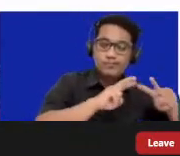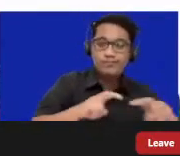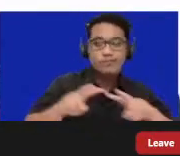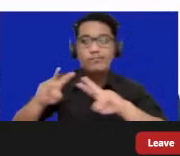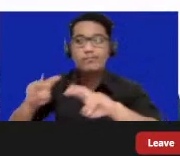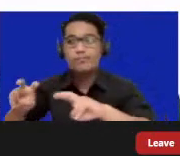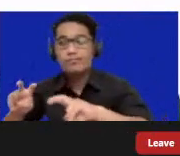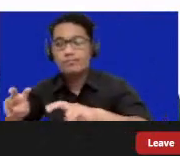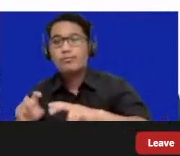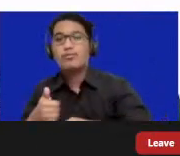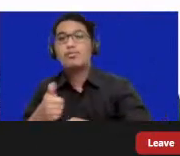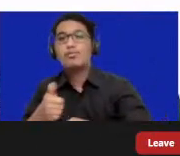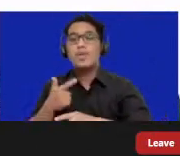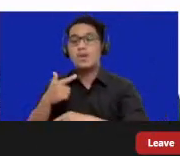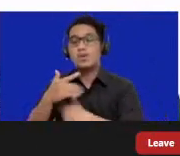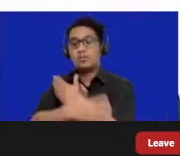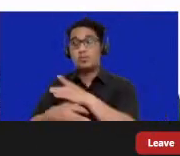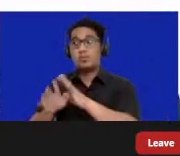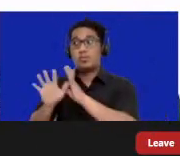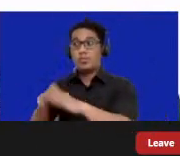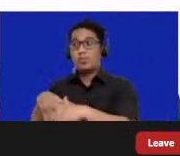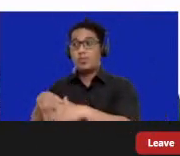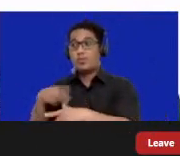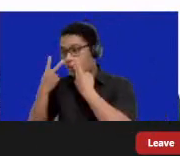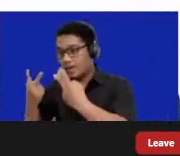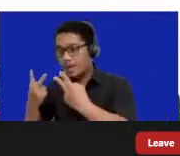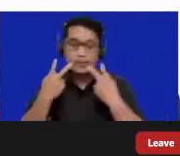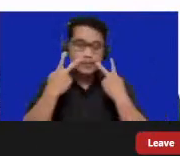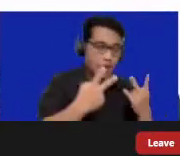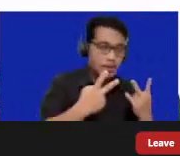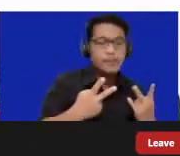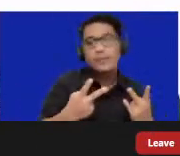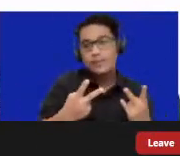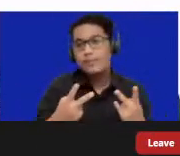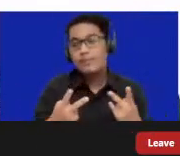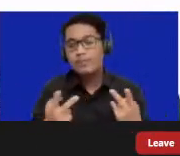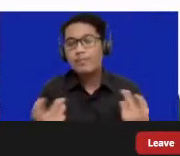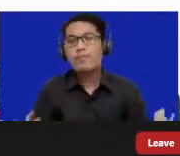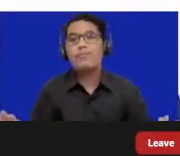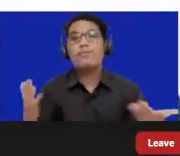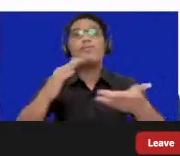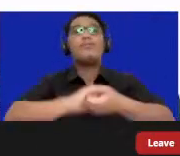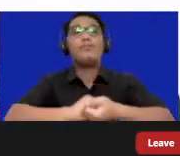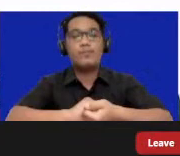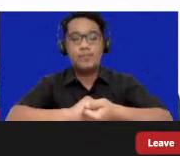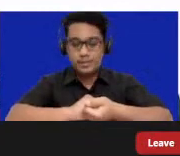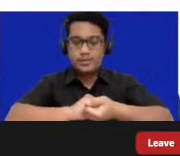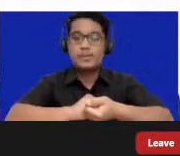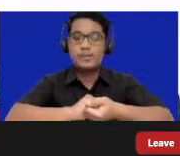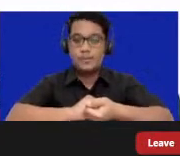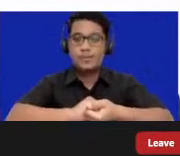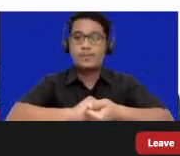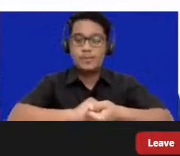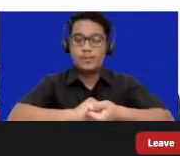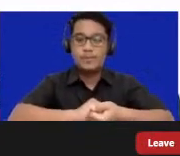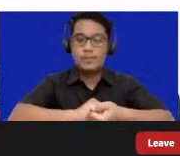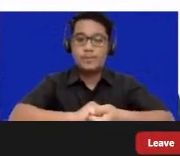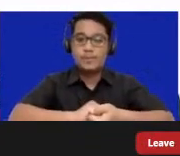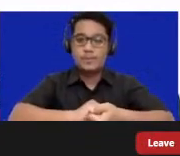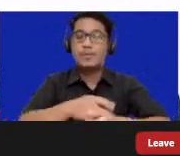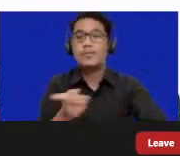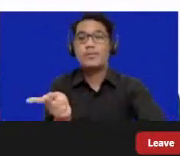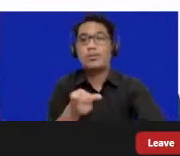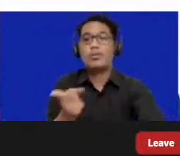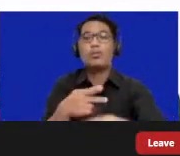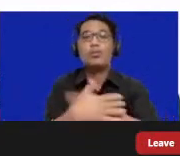corporations exchange between one another, as well as maybe exchanging both experiences to the rest of the world, will